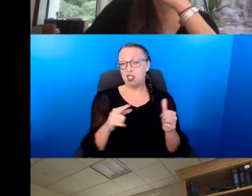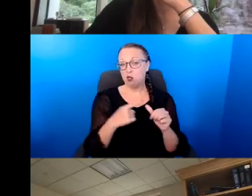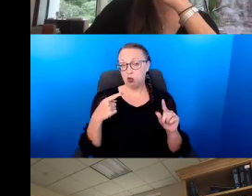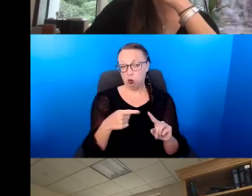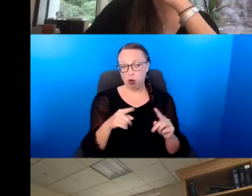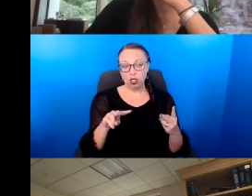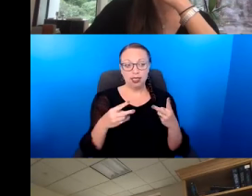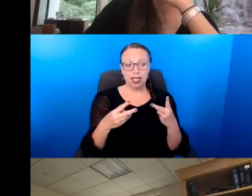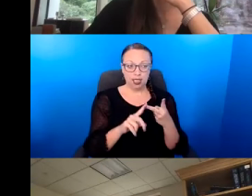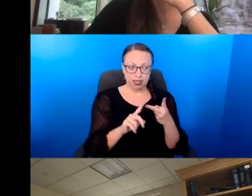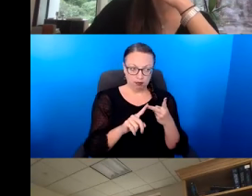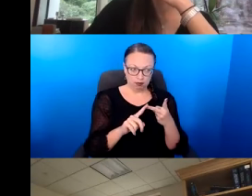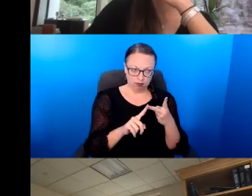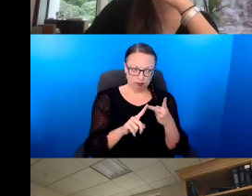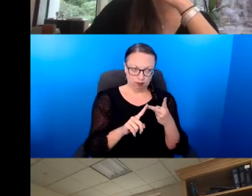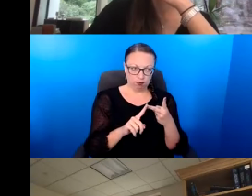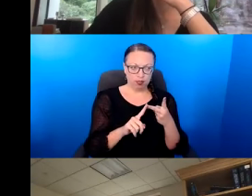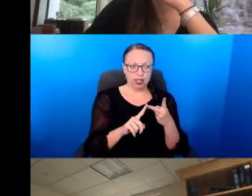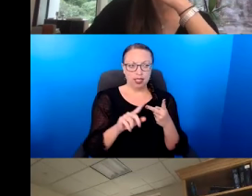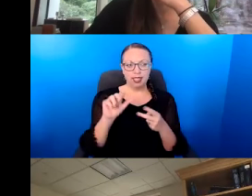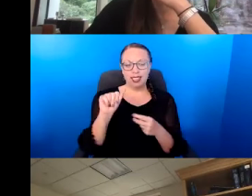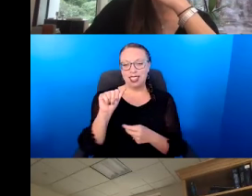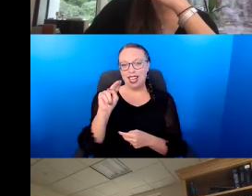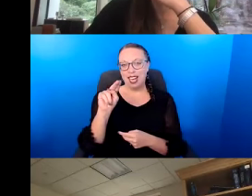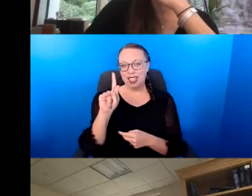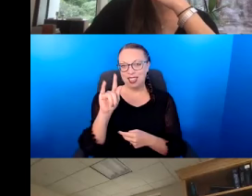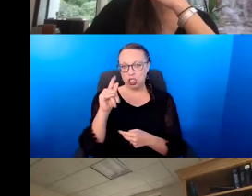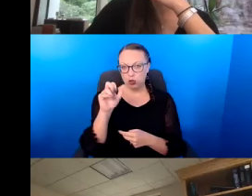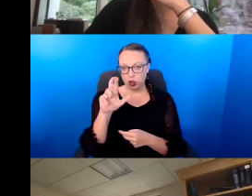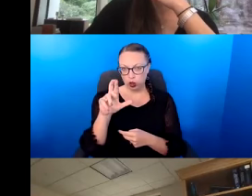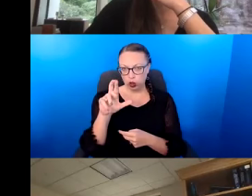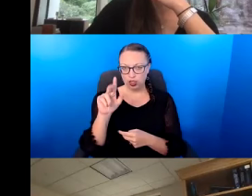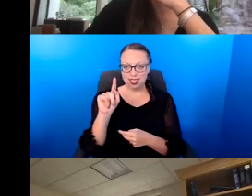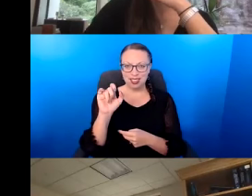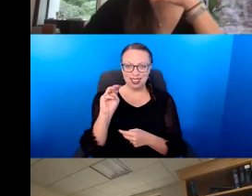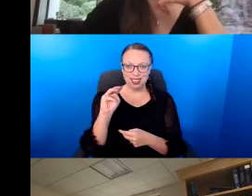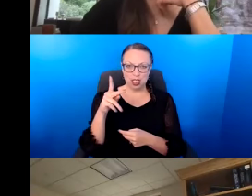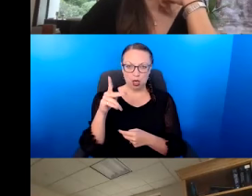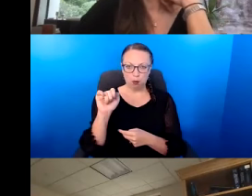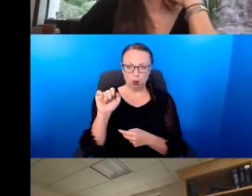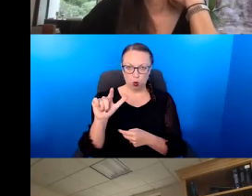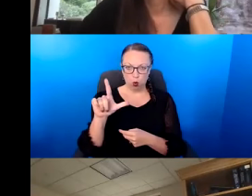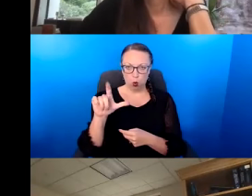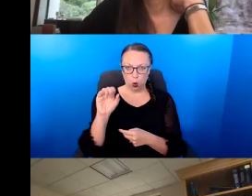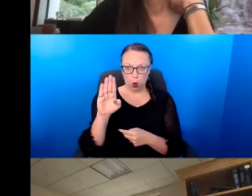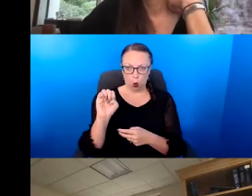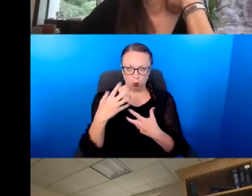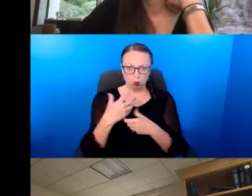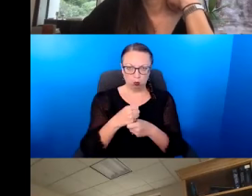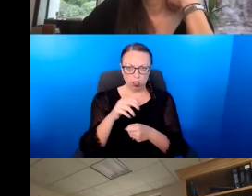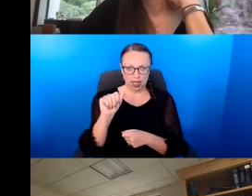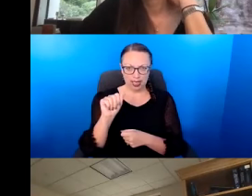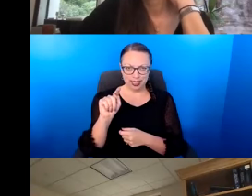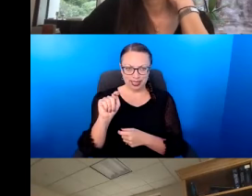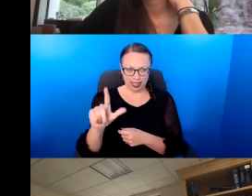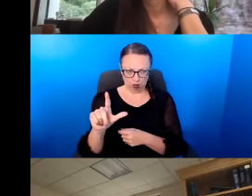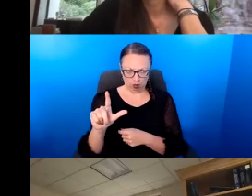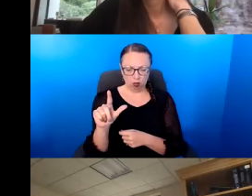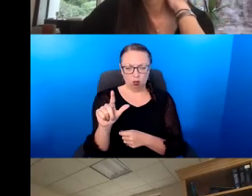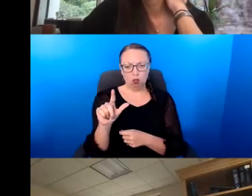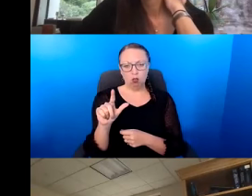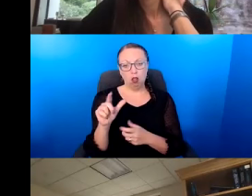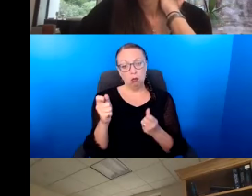second point is that the anterior temporal lobe, the so-called ATL, that a lot of people, and I think some of the people on